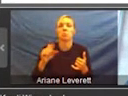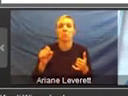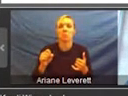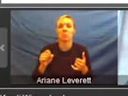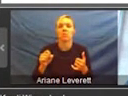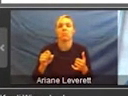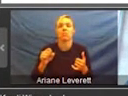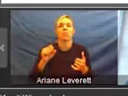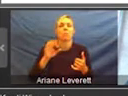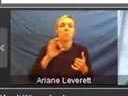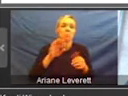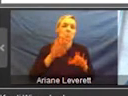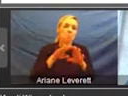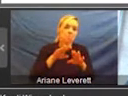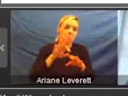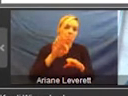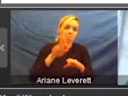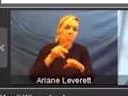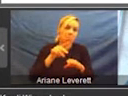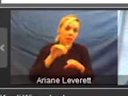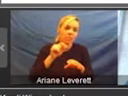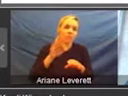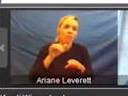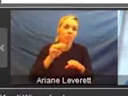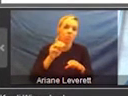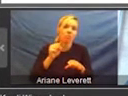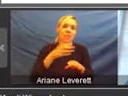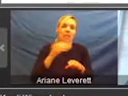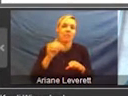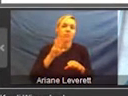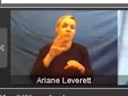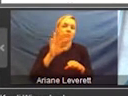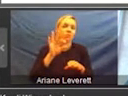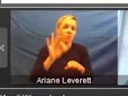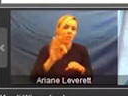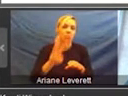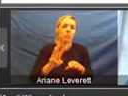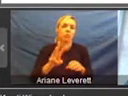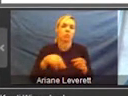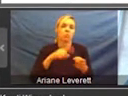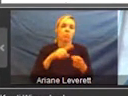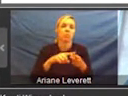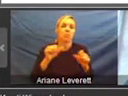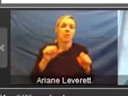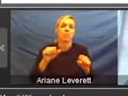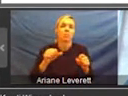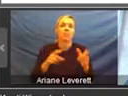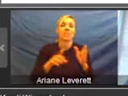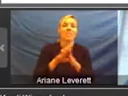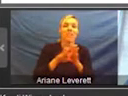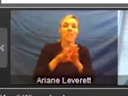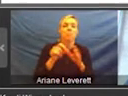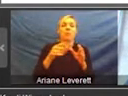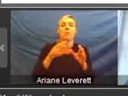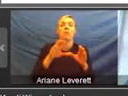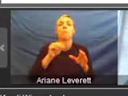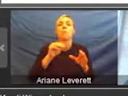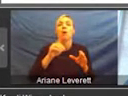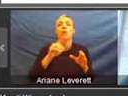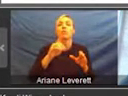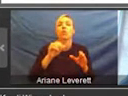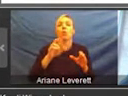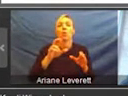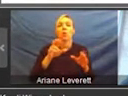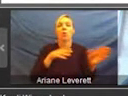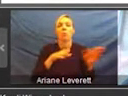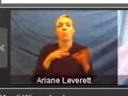modular ways, favoring approaches that are interoperable over those that are monolithic by design. And Melanie already mentioned the